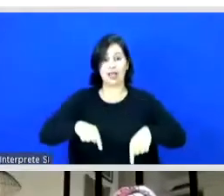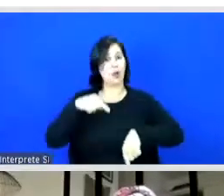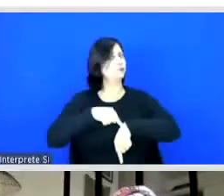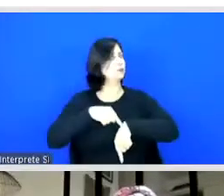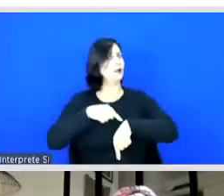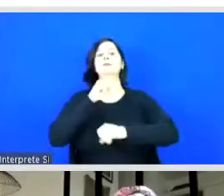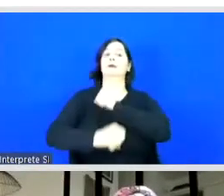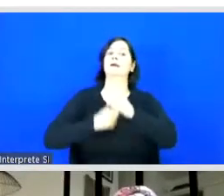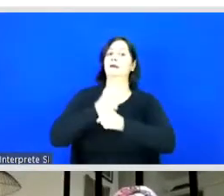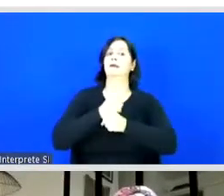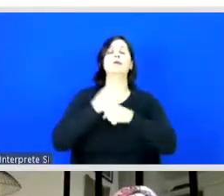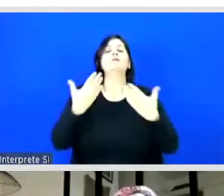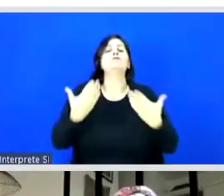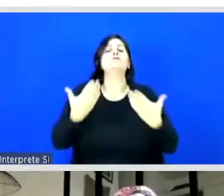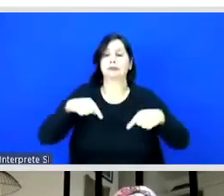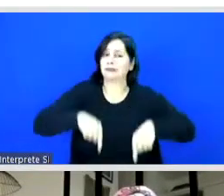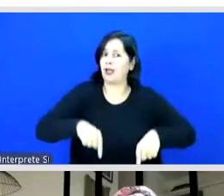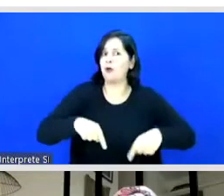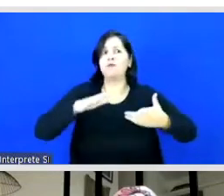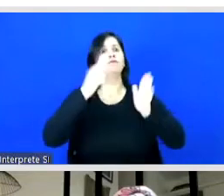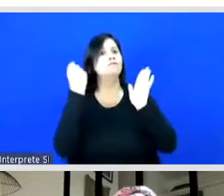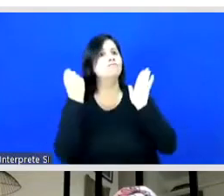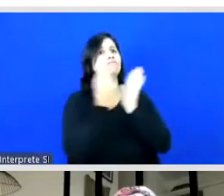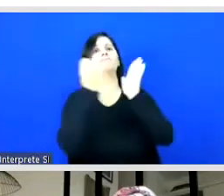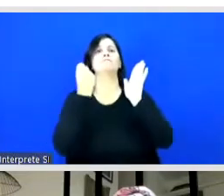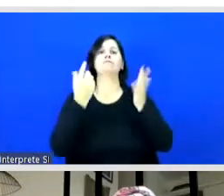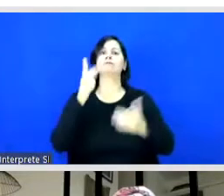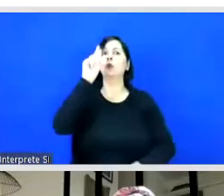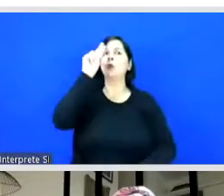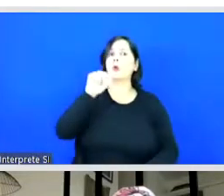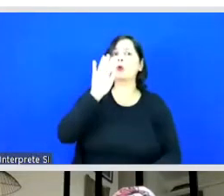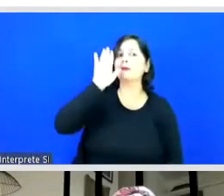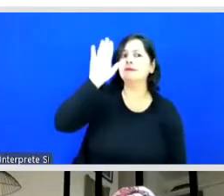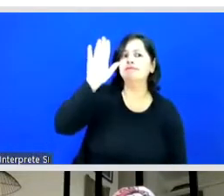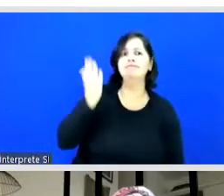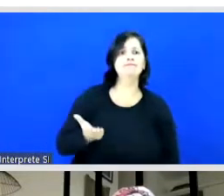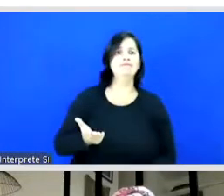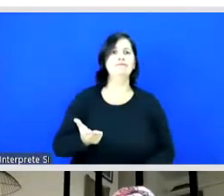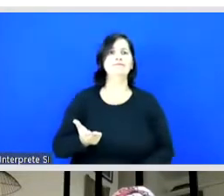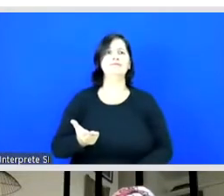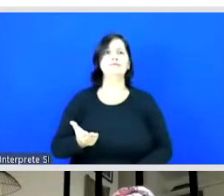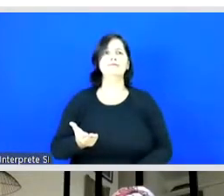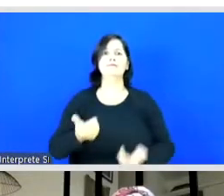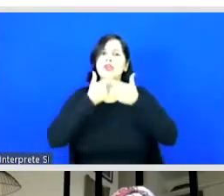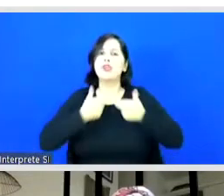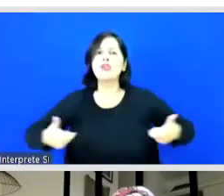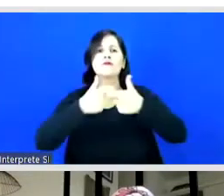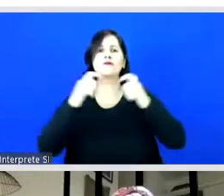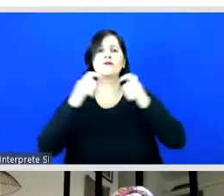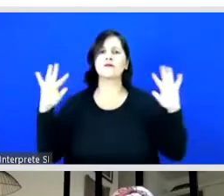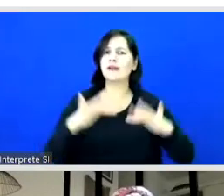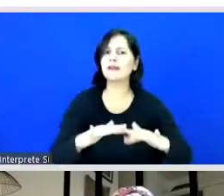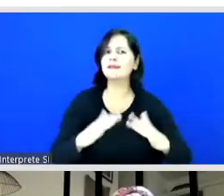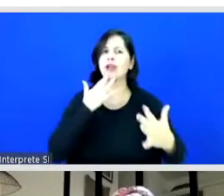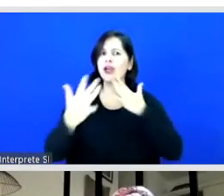Biodiversity in China in October, it's been moved now to October, and the Conference on Climate in Glasgow, Scotland in